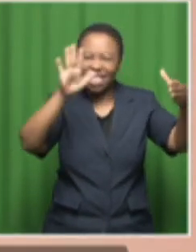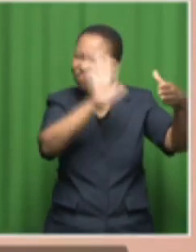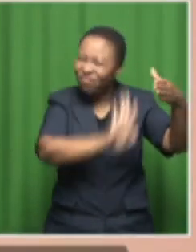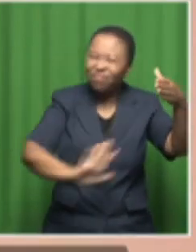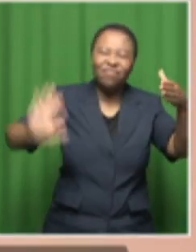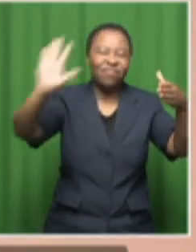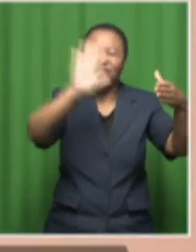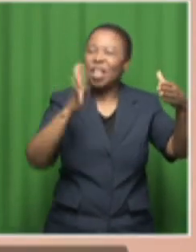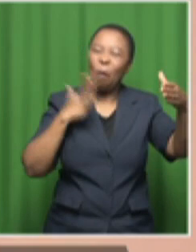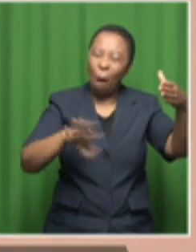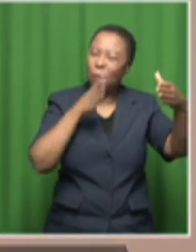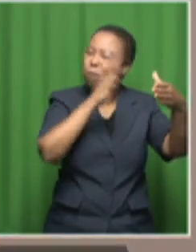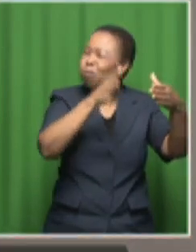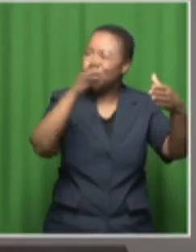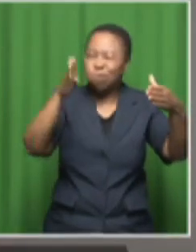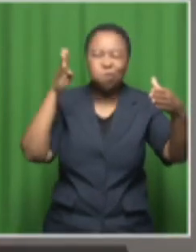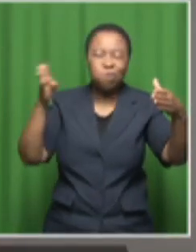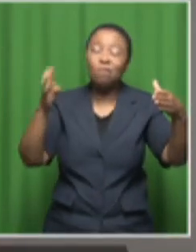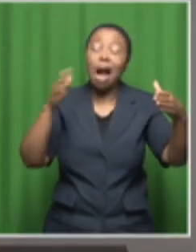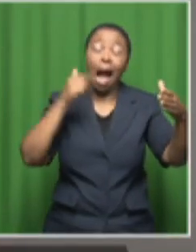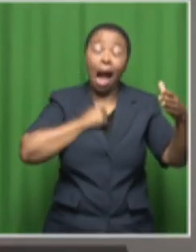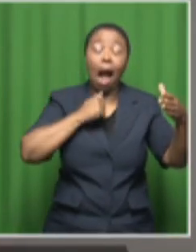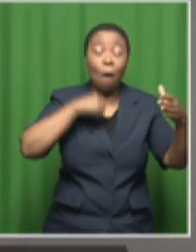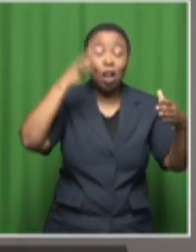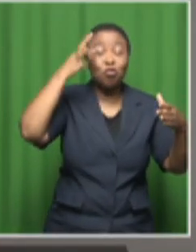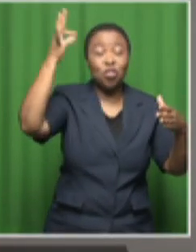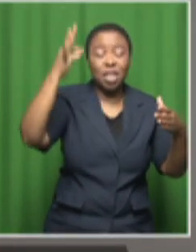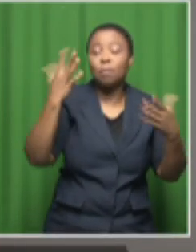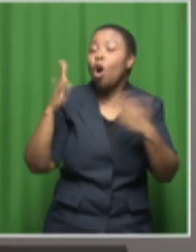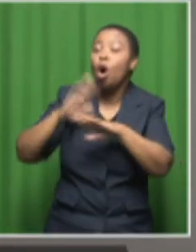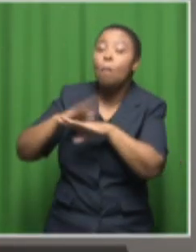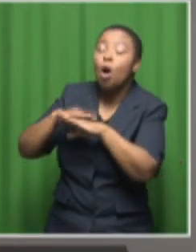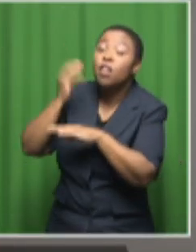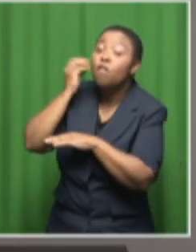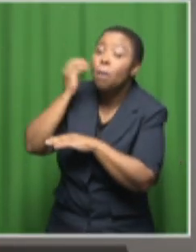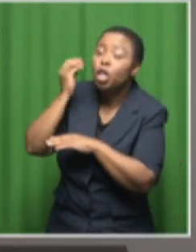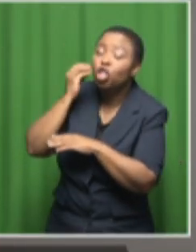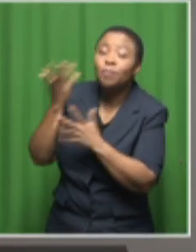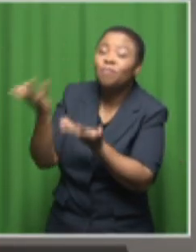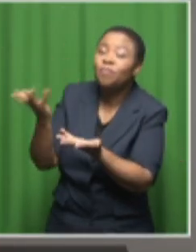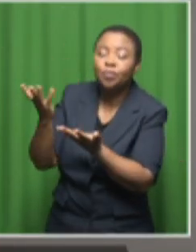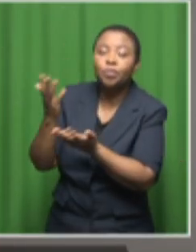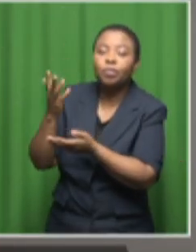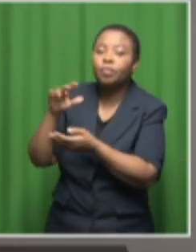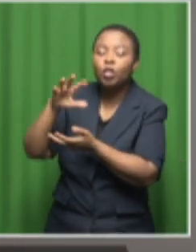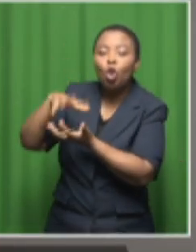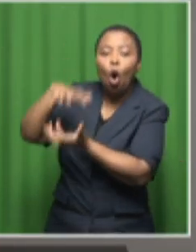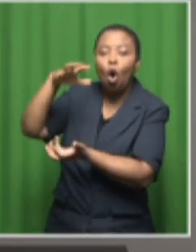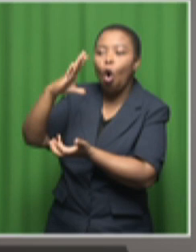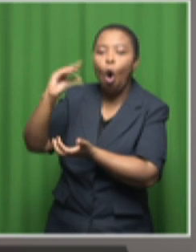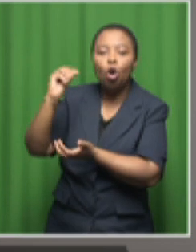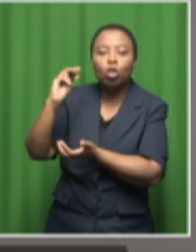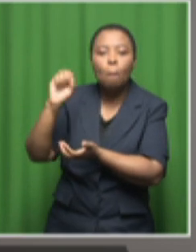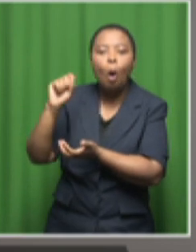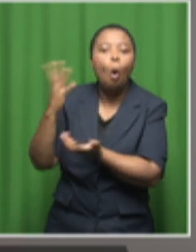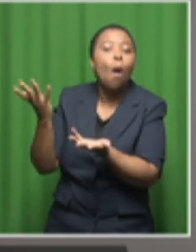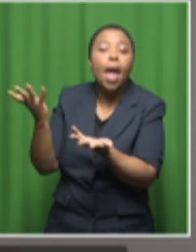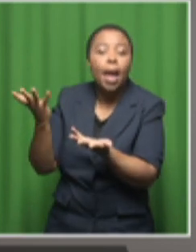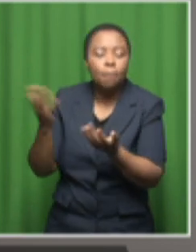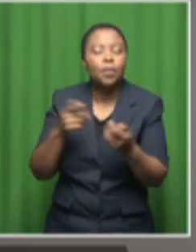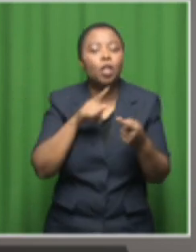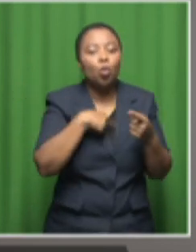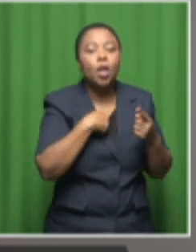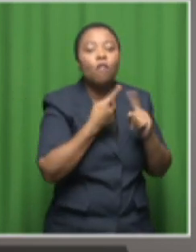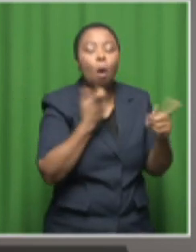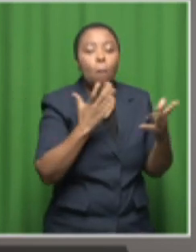that. That's the dream. We want that. We want that. Okay, share more details on where Cosmo dumpling can be found. Cosmo dumpling, we are